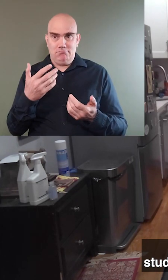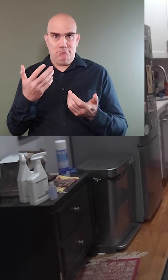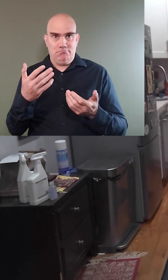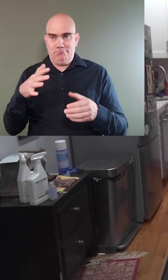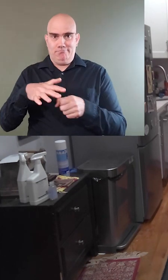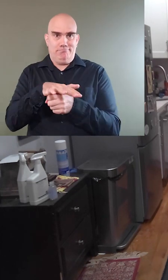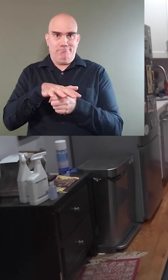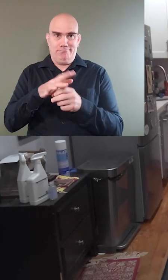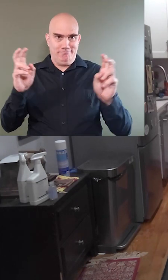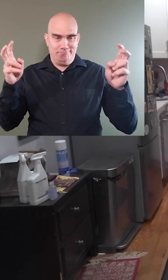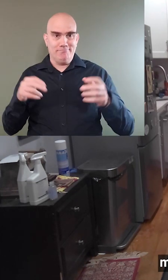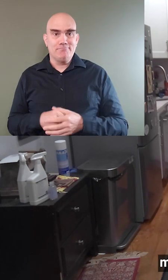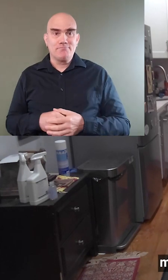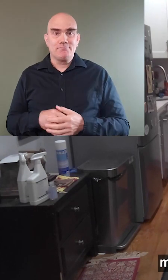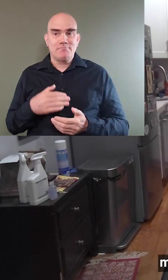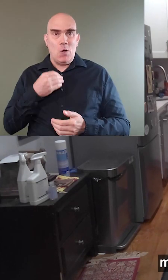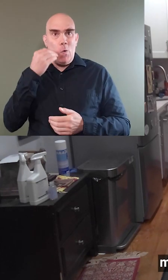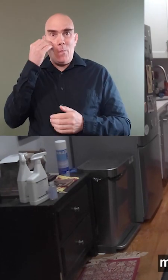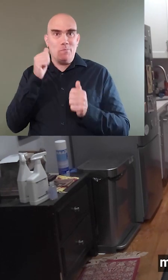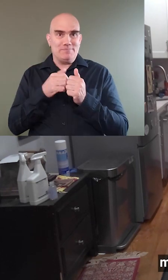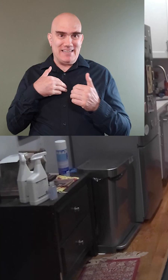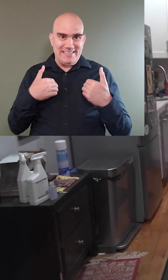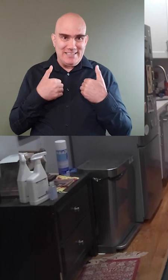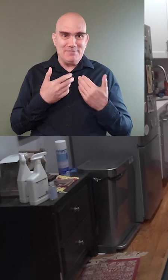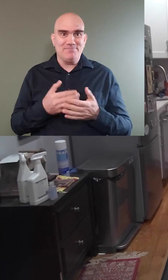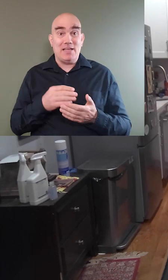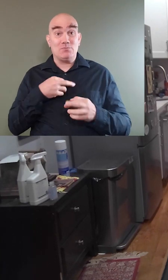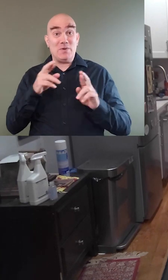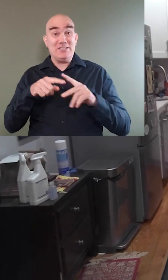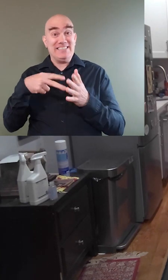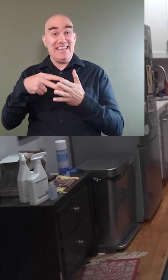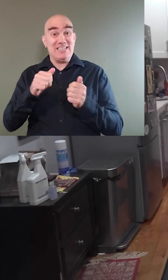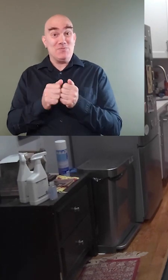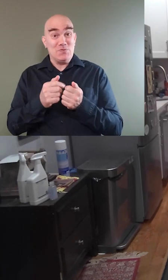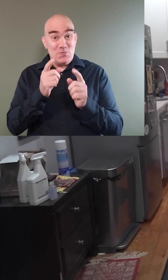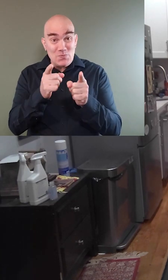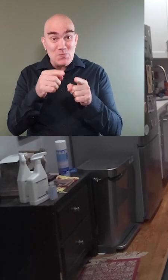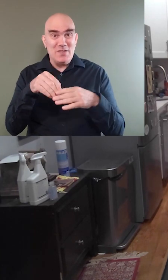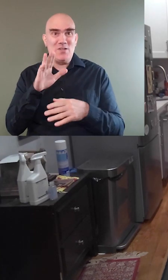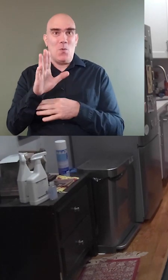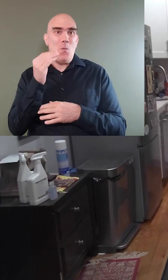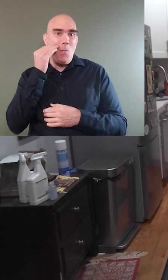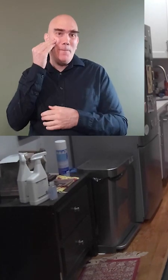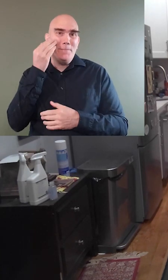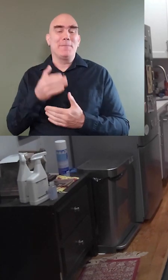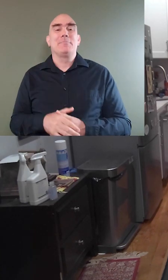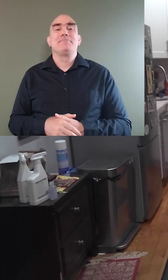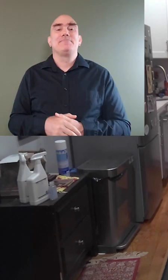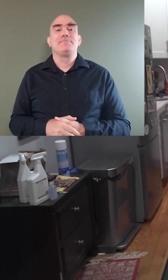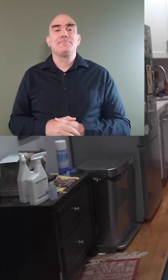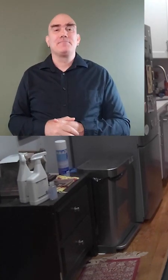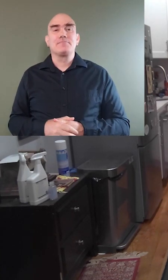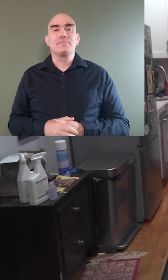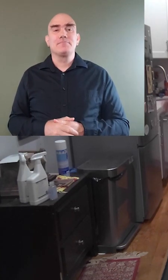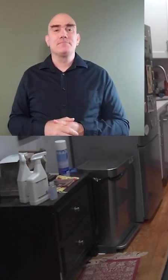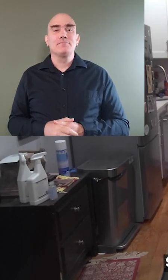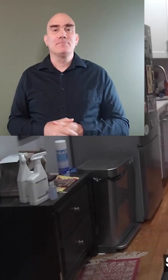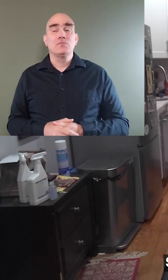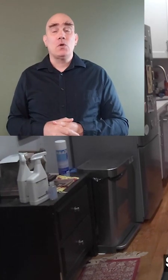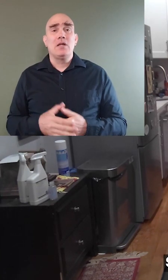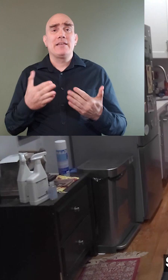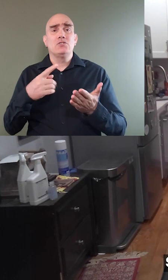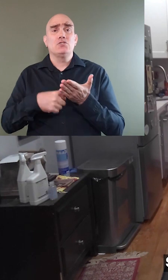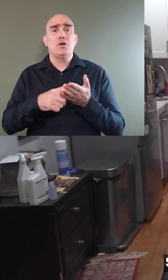/ everything place, my home with my animals, and I'm ready to dance with you in your home.